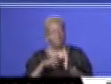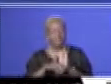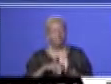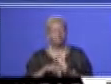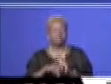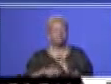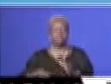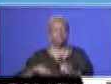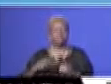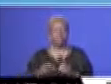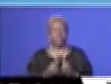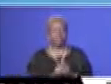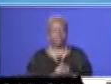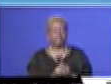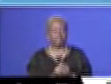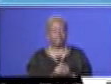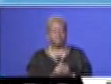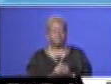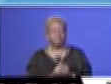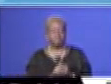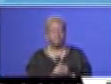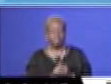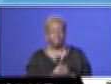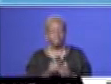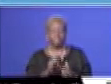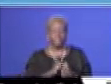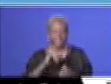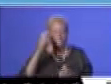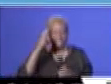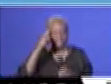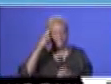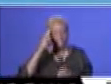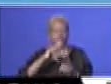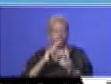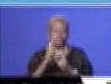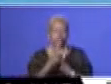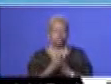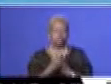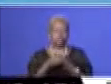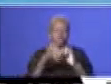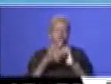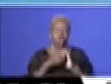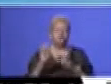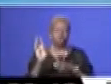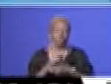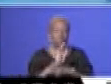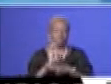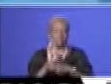family islands. I think, locally owned businesses,